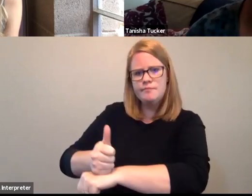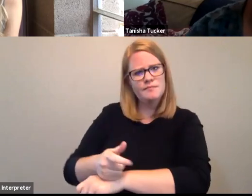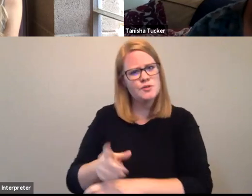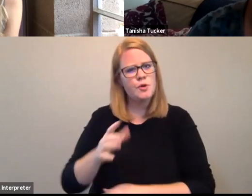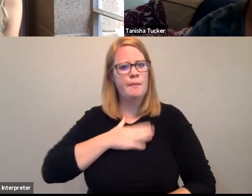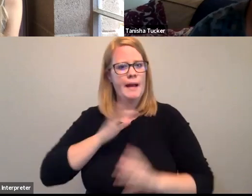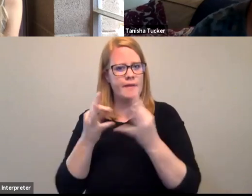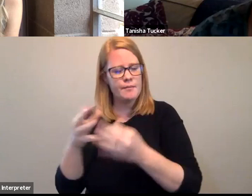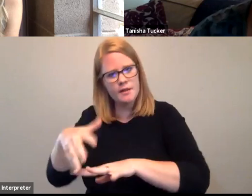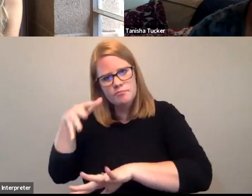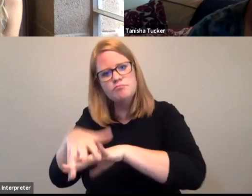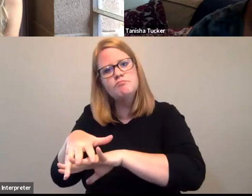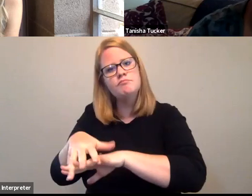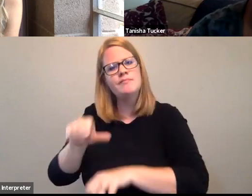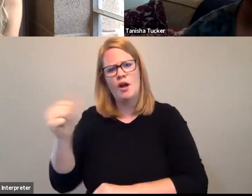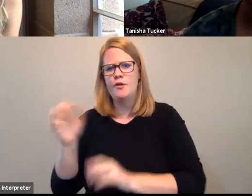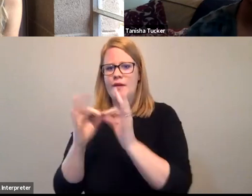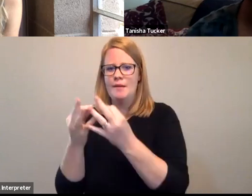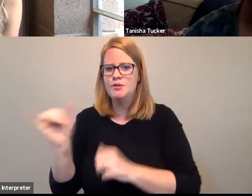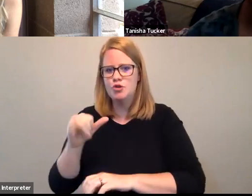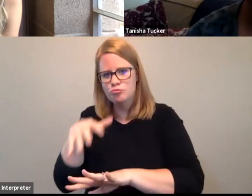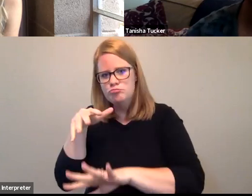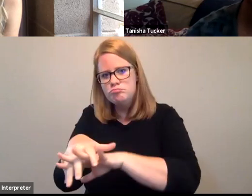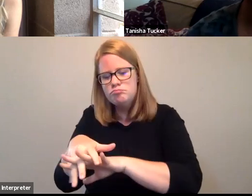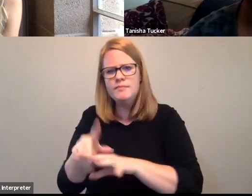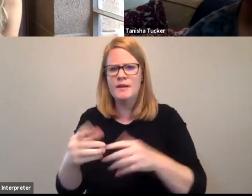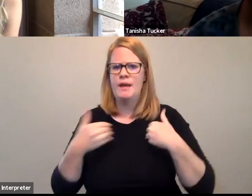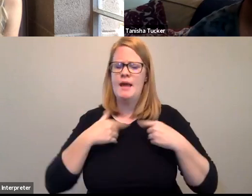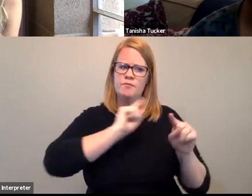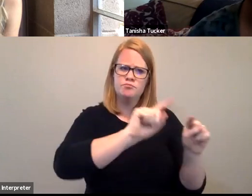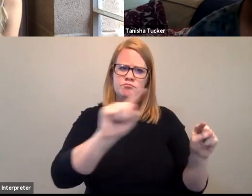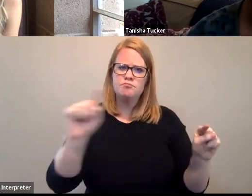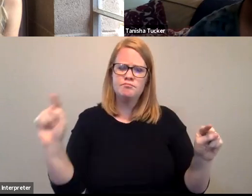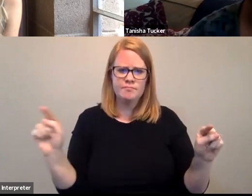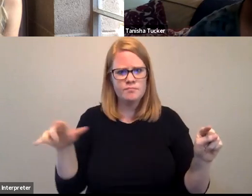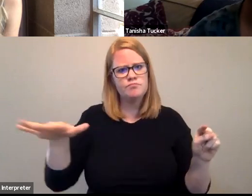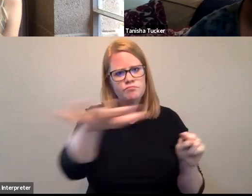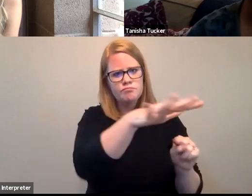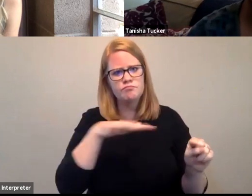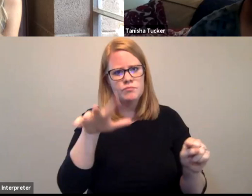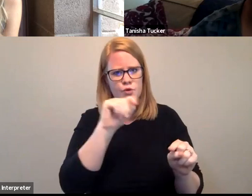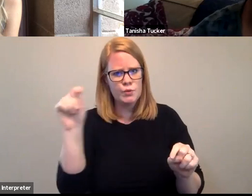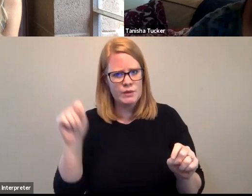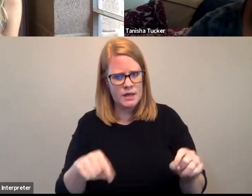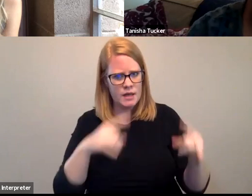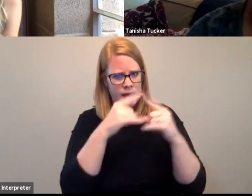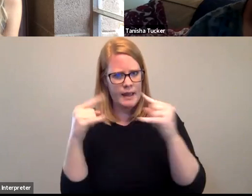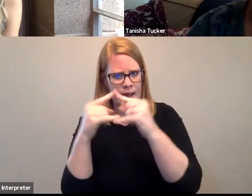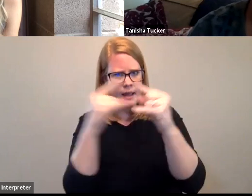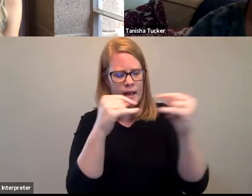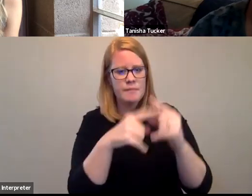all through, you know, all through Tucson. But that was a huge cluster of saguaros, and they're, you know, very dense out